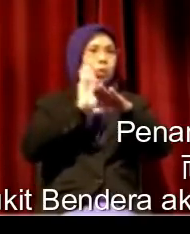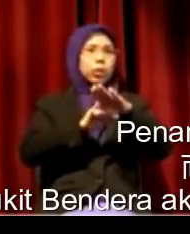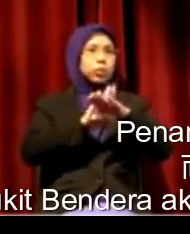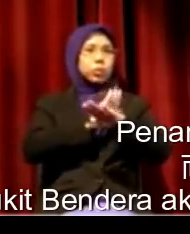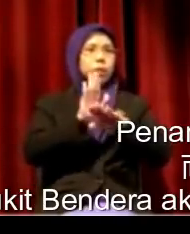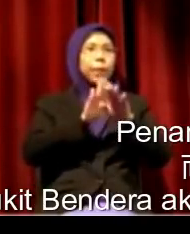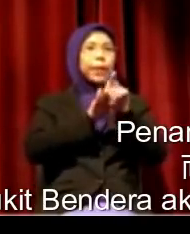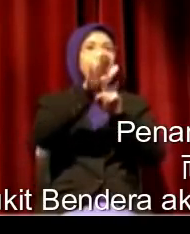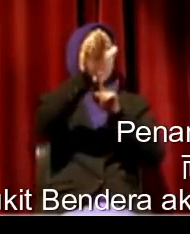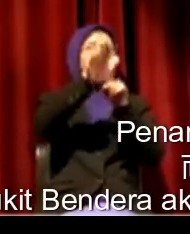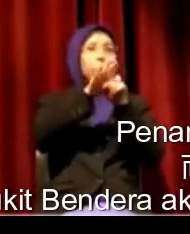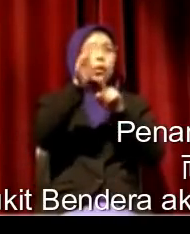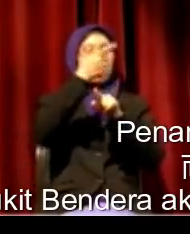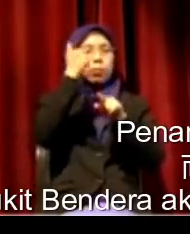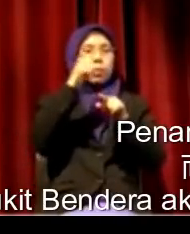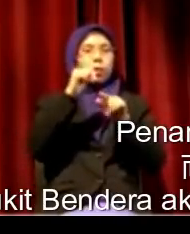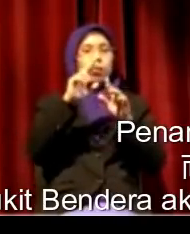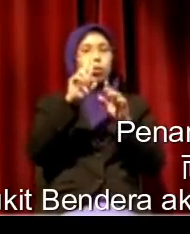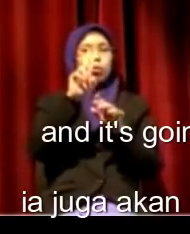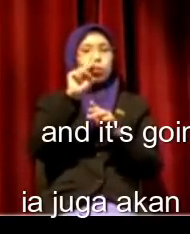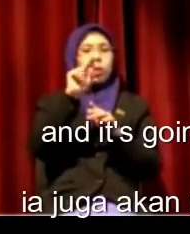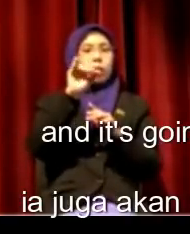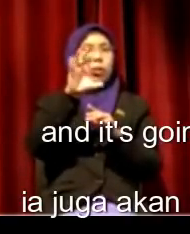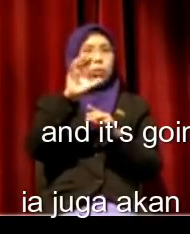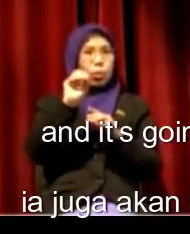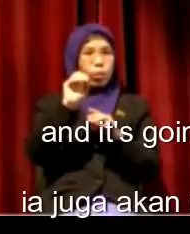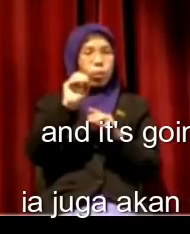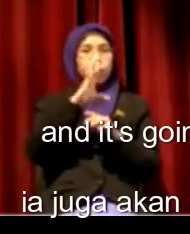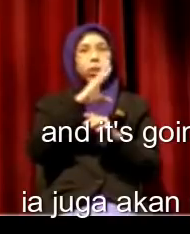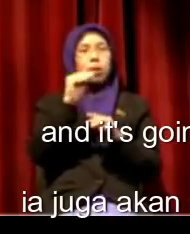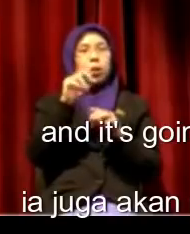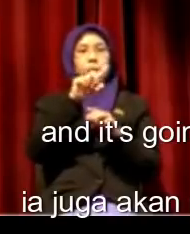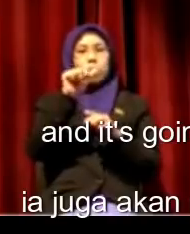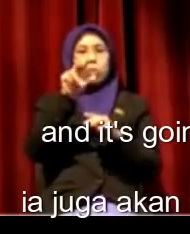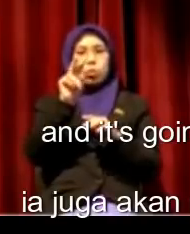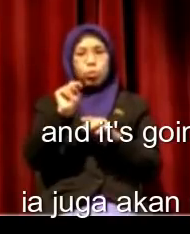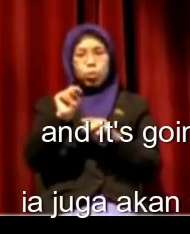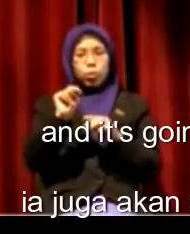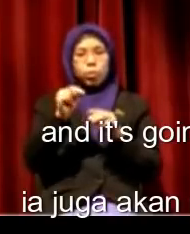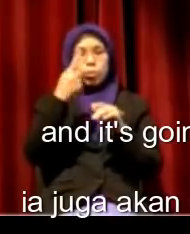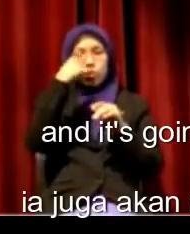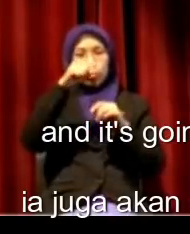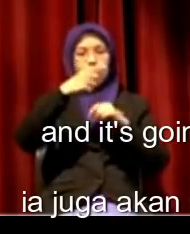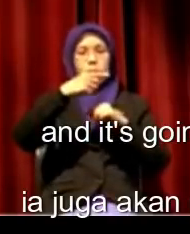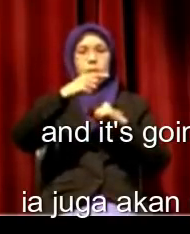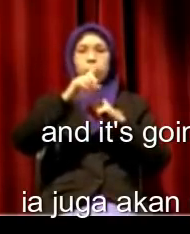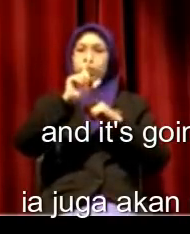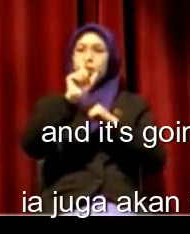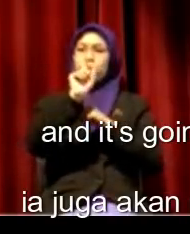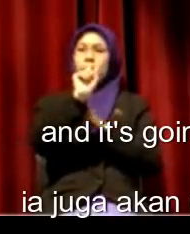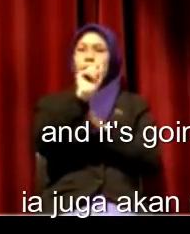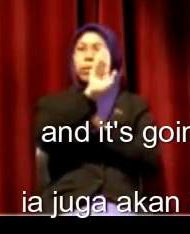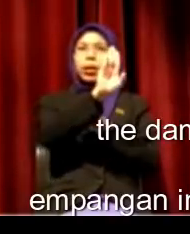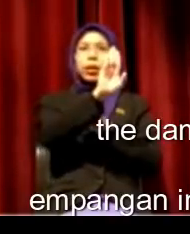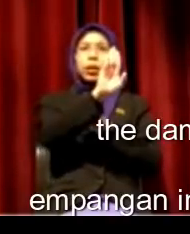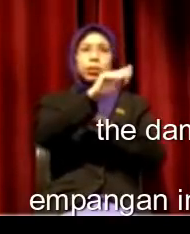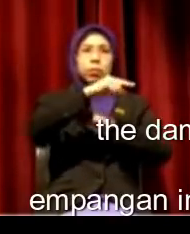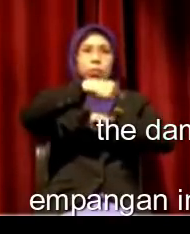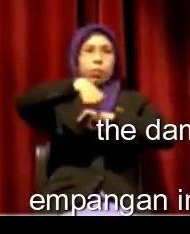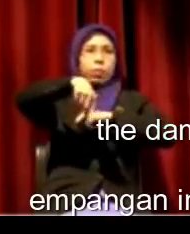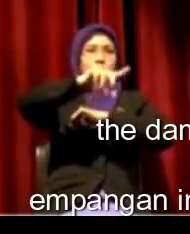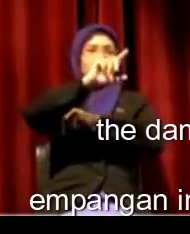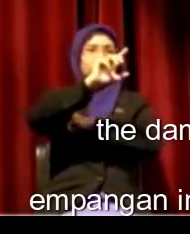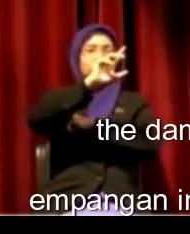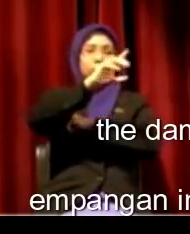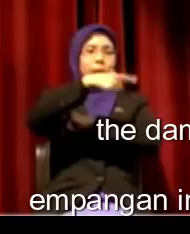for UNESCO biosphere status, and it's going to cut through the dam, 500 meters from the dam. And the dam